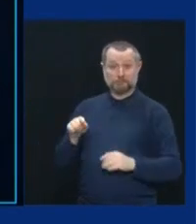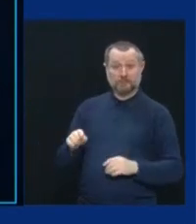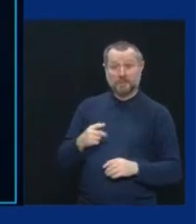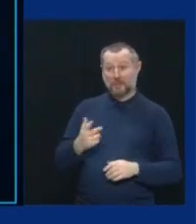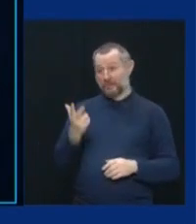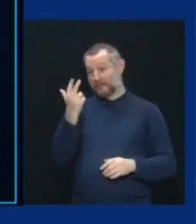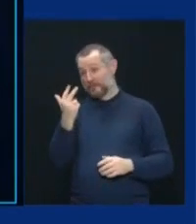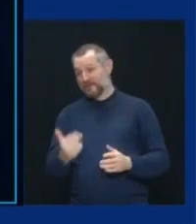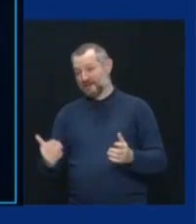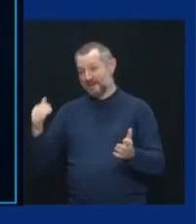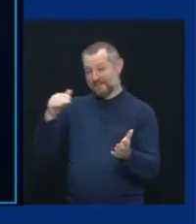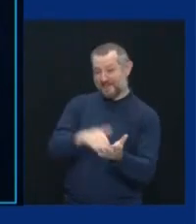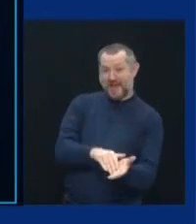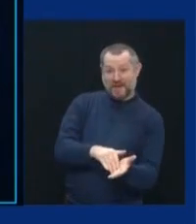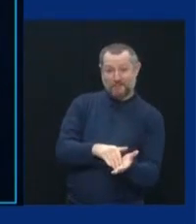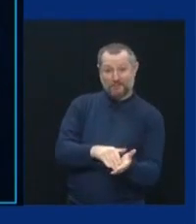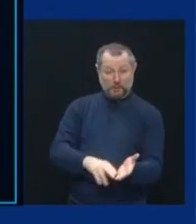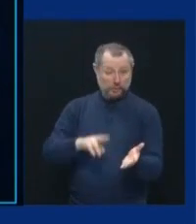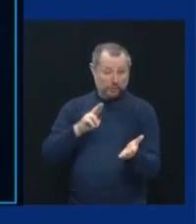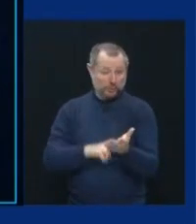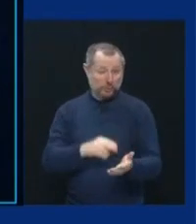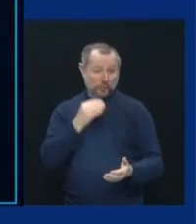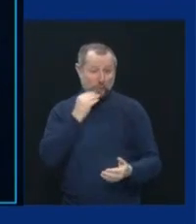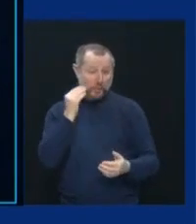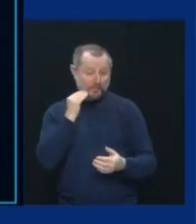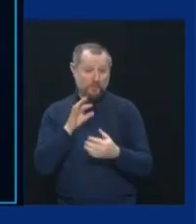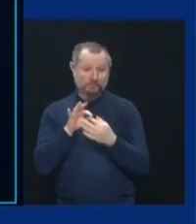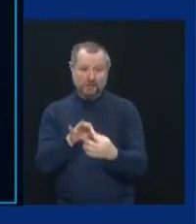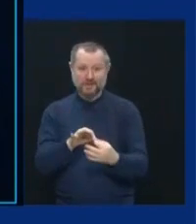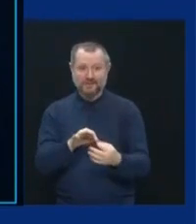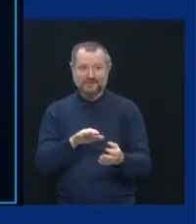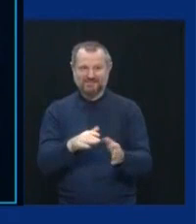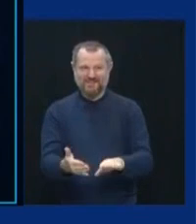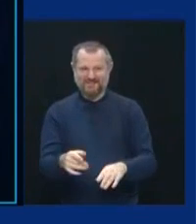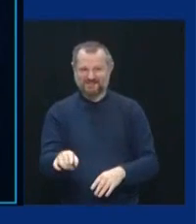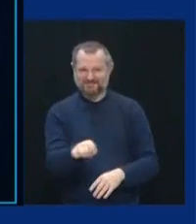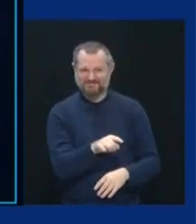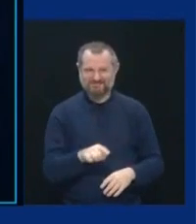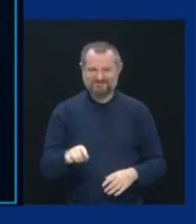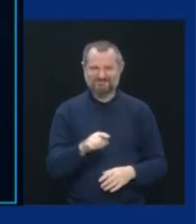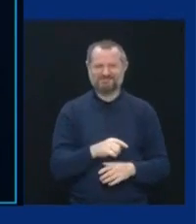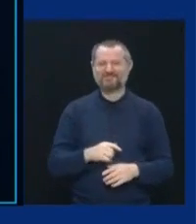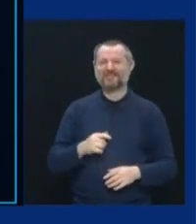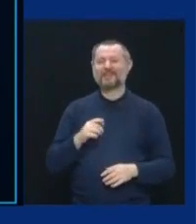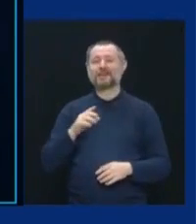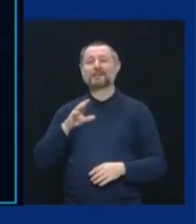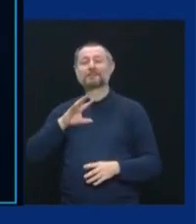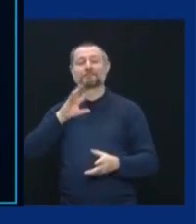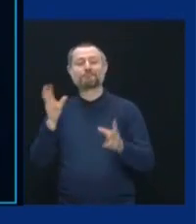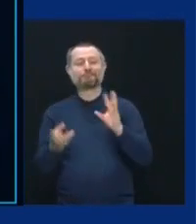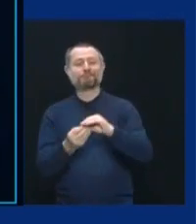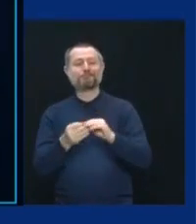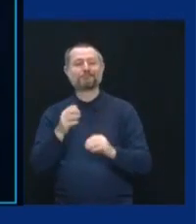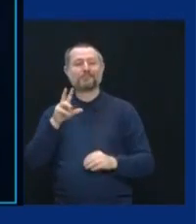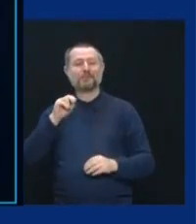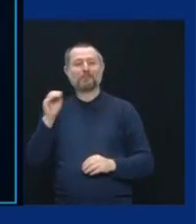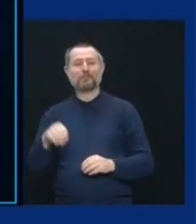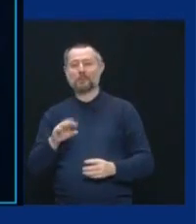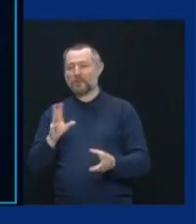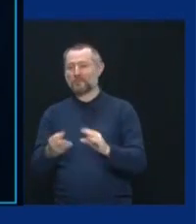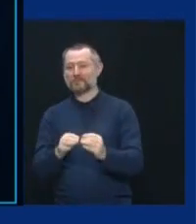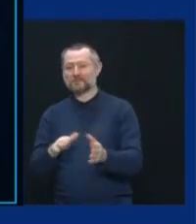13,000 nursing home related deaths. That's 30% of total deaths. Pennsylvania